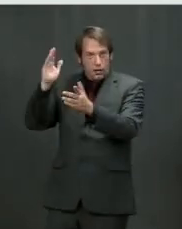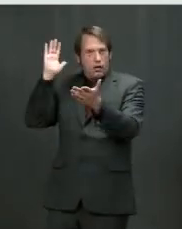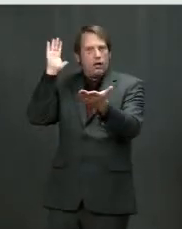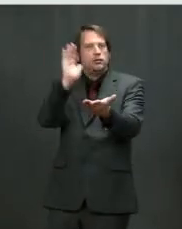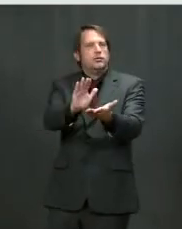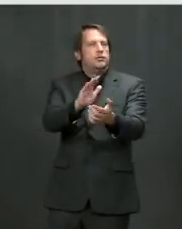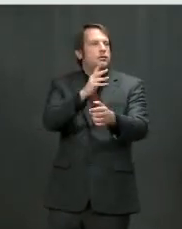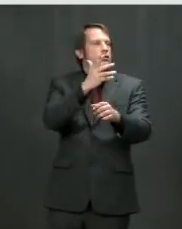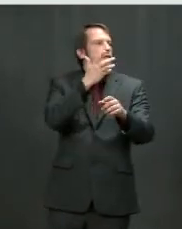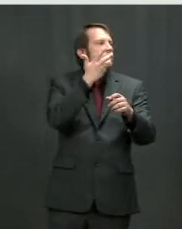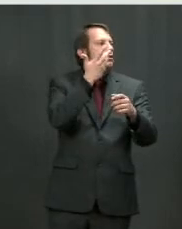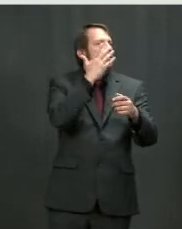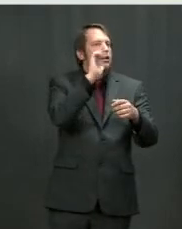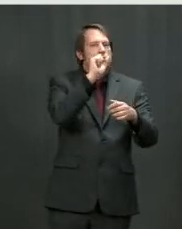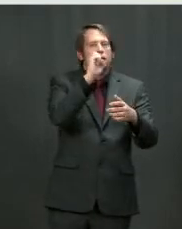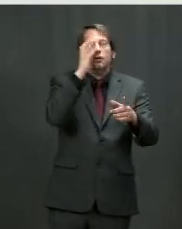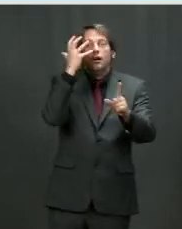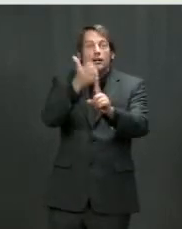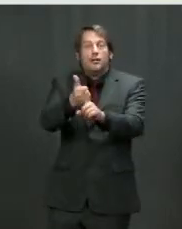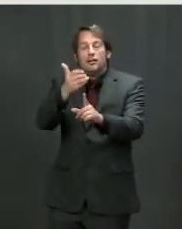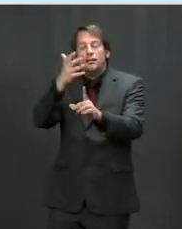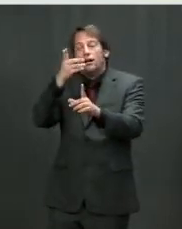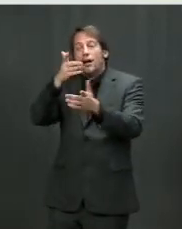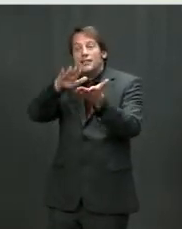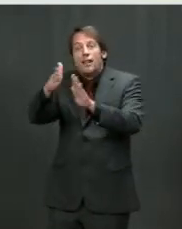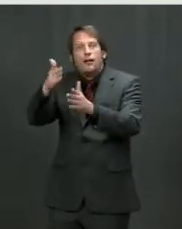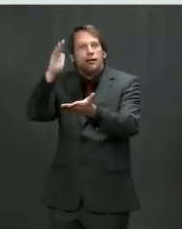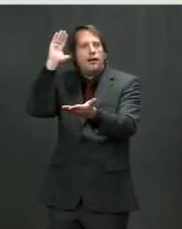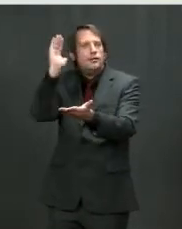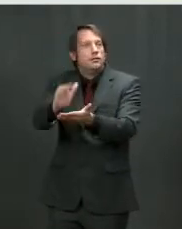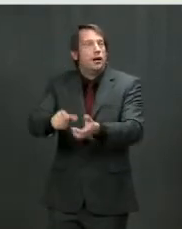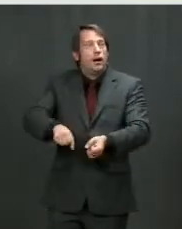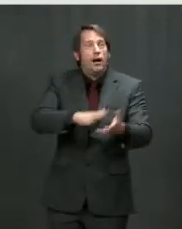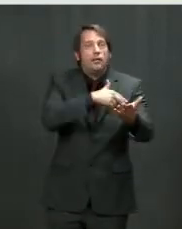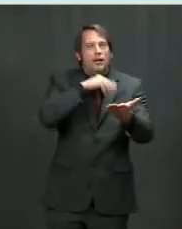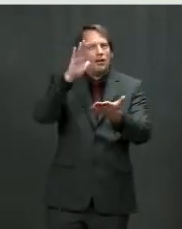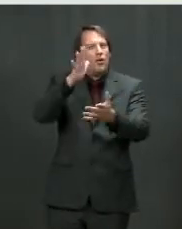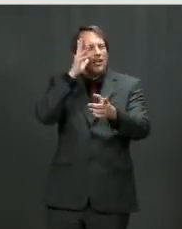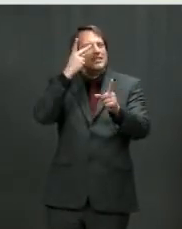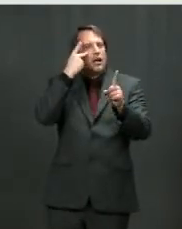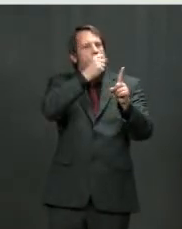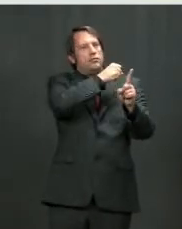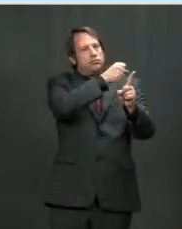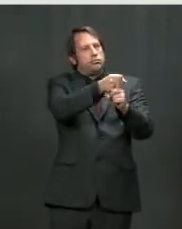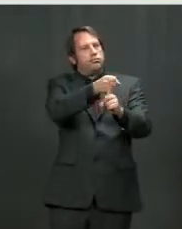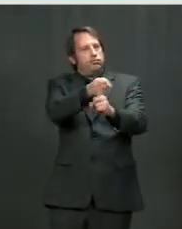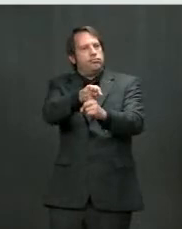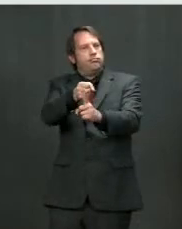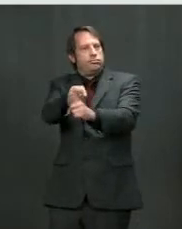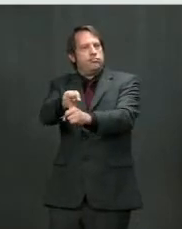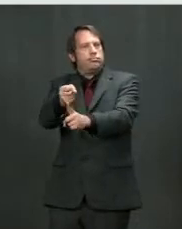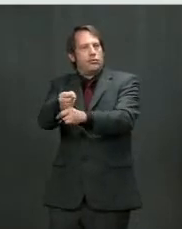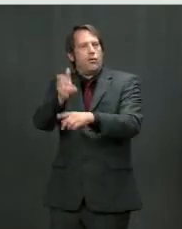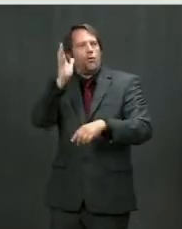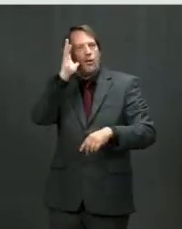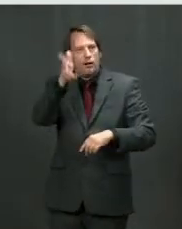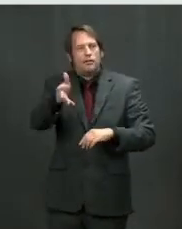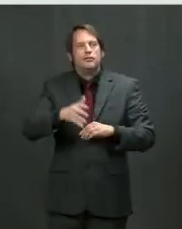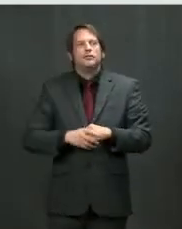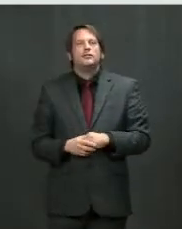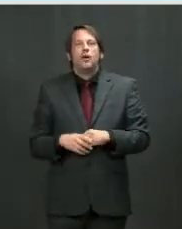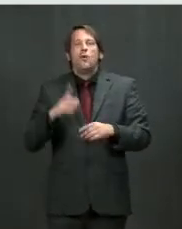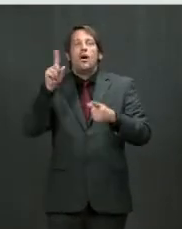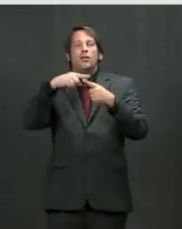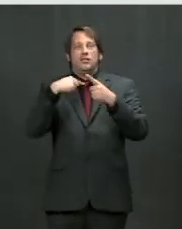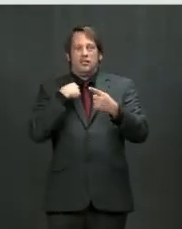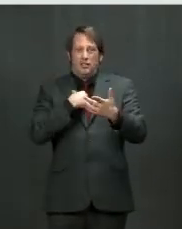say it's going to be this percent, but we'll know it when we see it. It'll be obvious as the numbers come down rather dramatically.